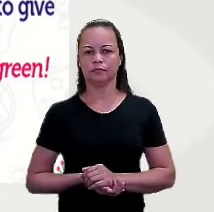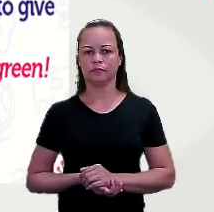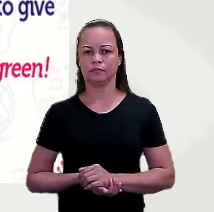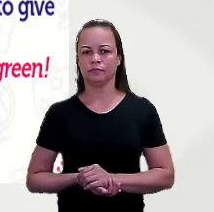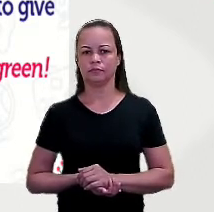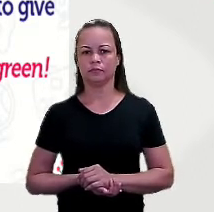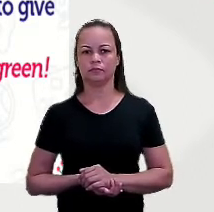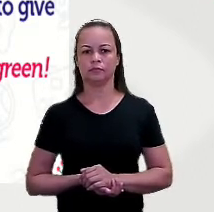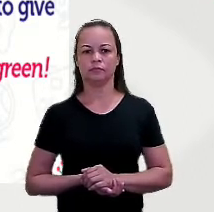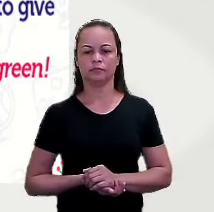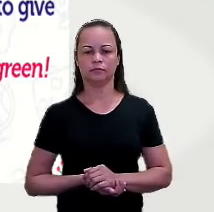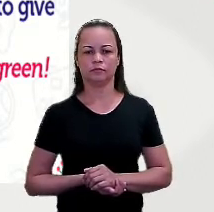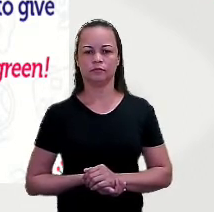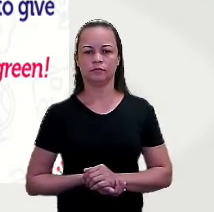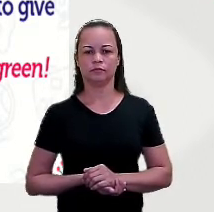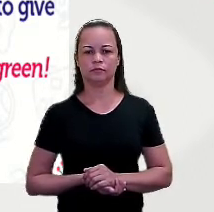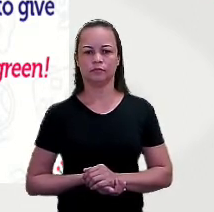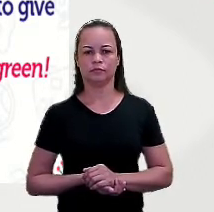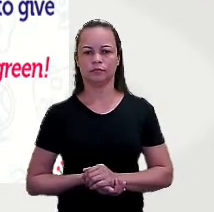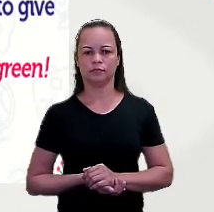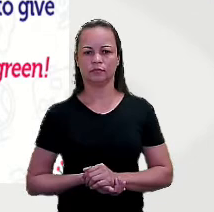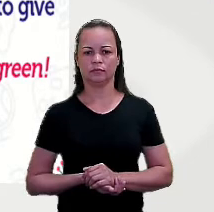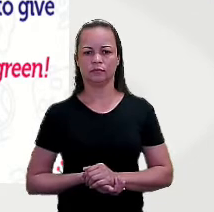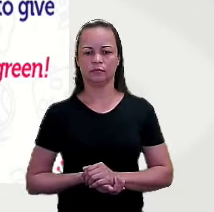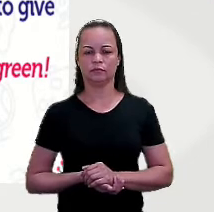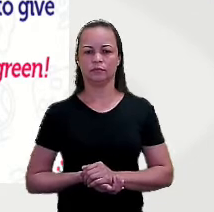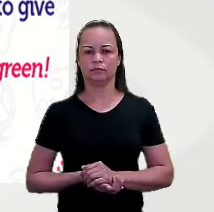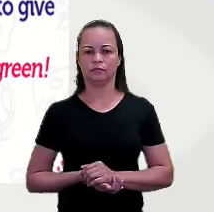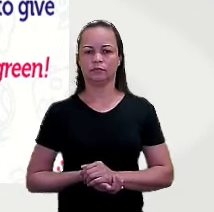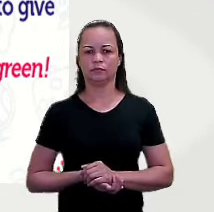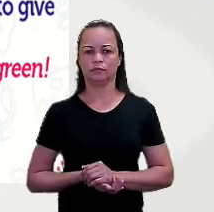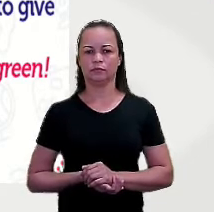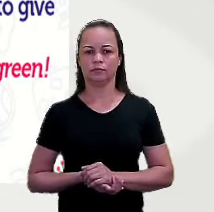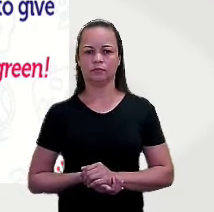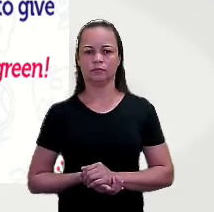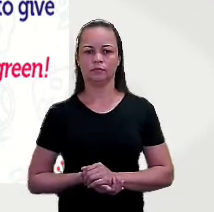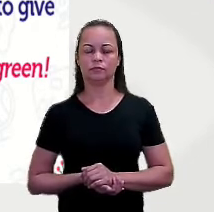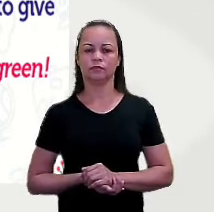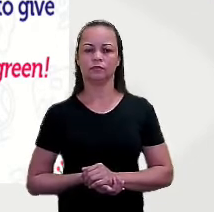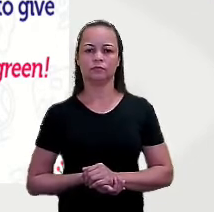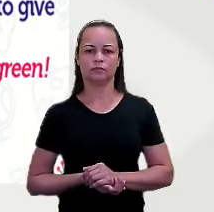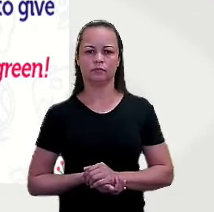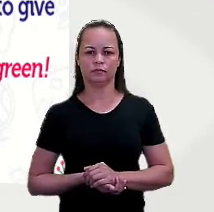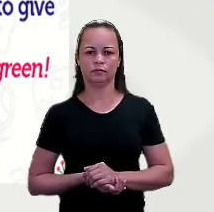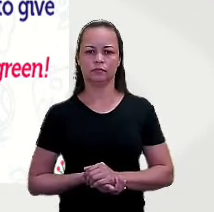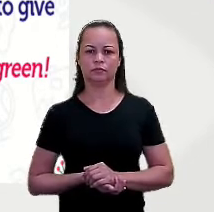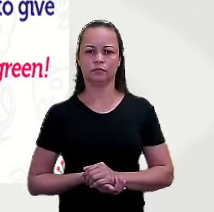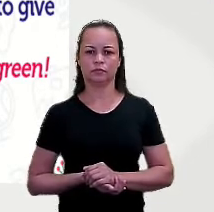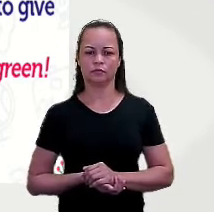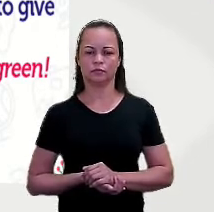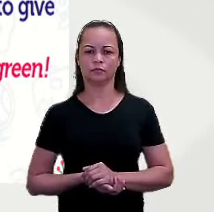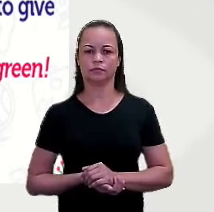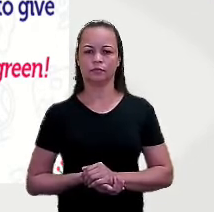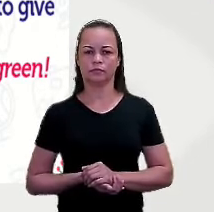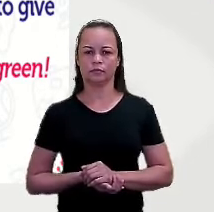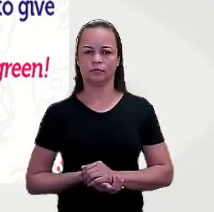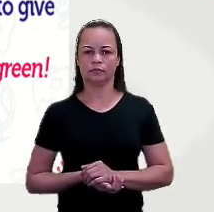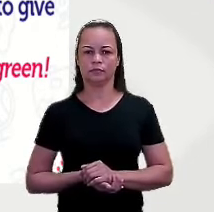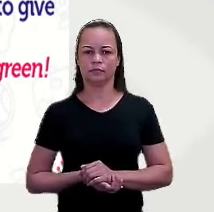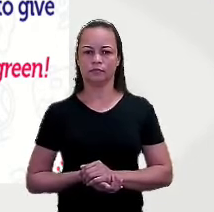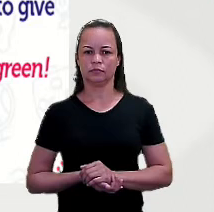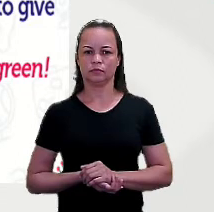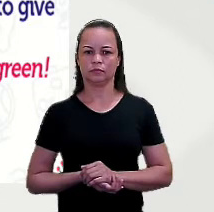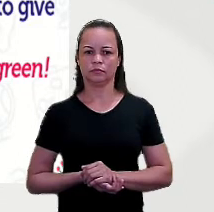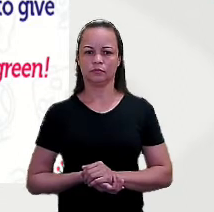So, we all are all in a group and I get a piece of paper of someone named on it. You are their Secret